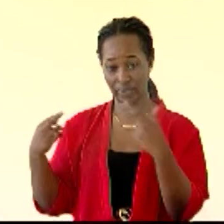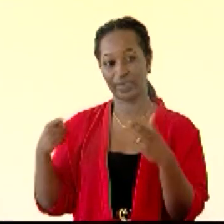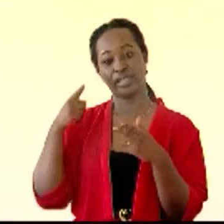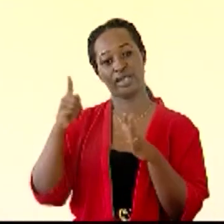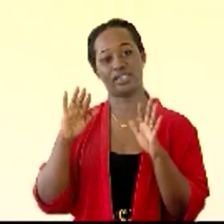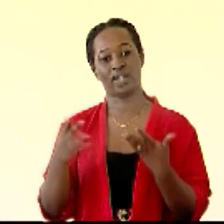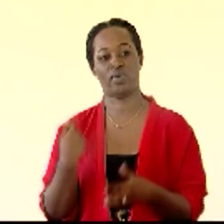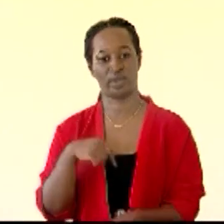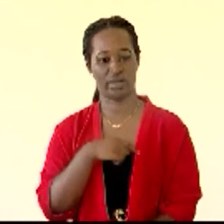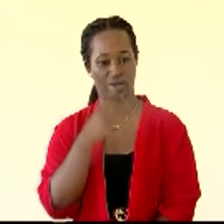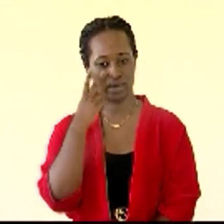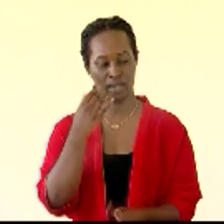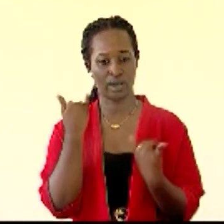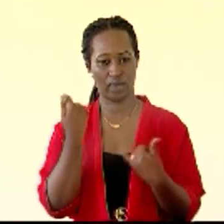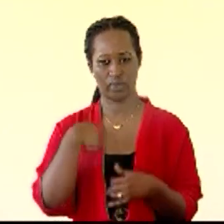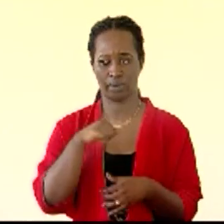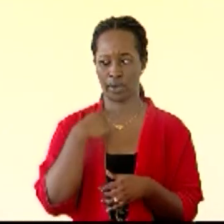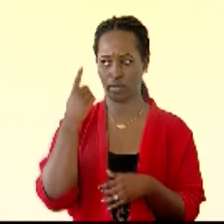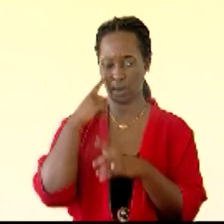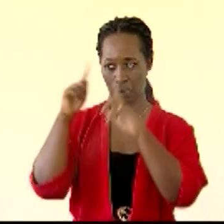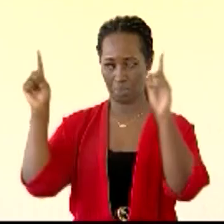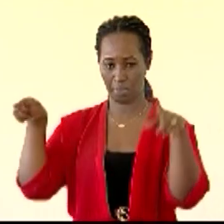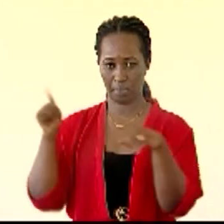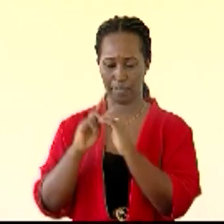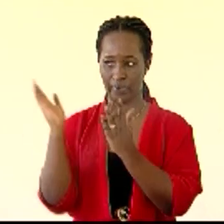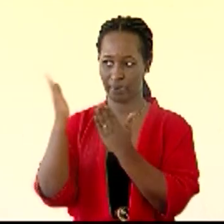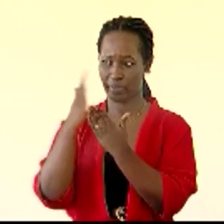at after. So let's focus on the slides and see what we do have.